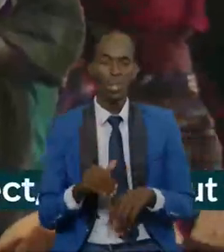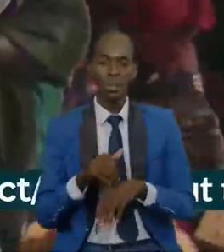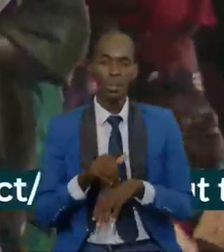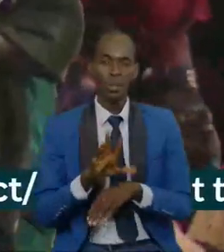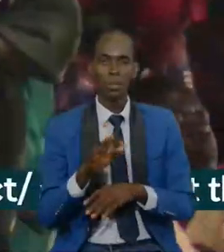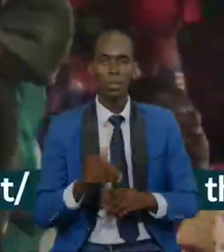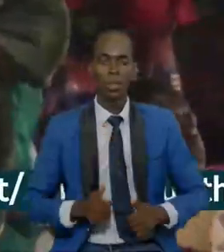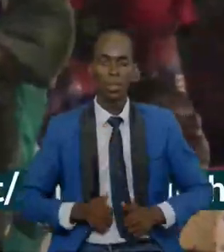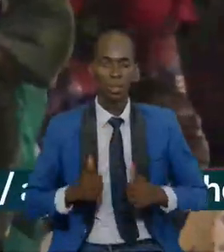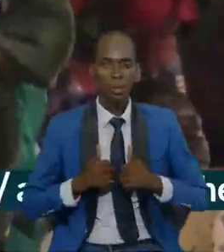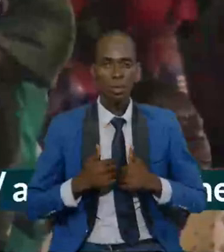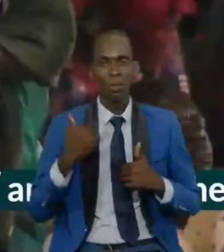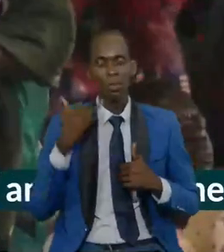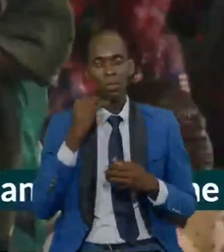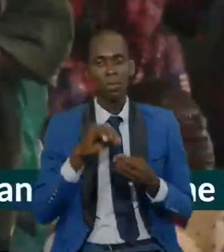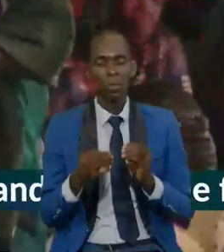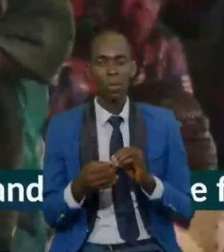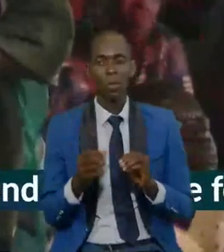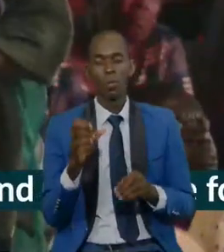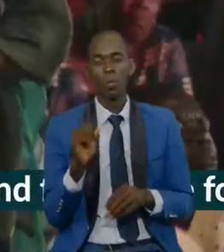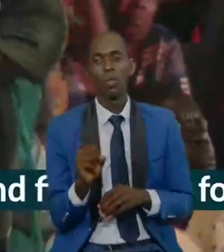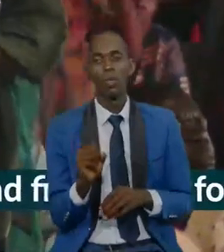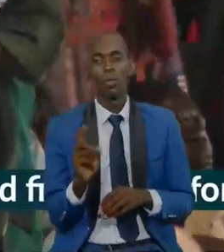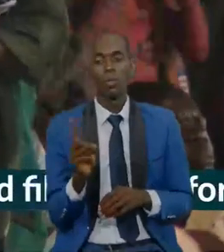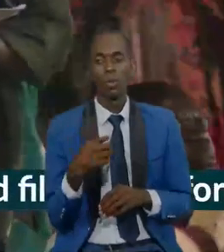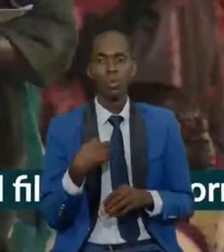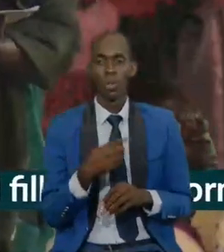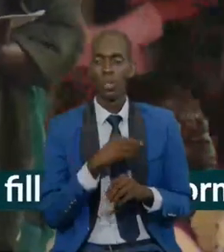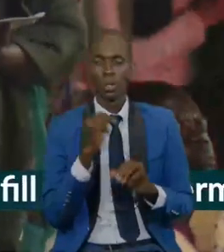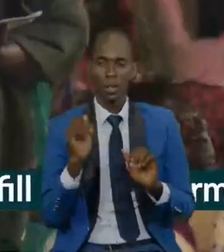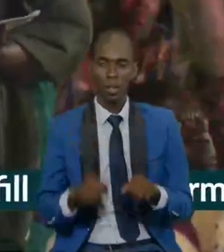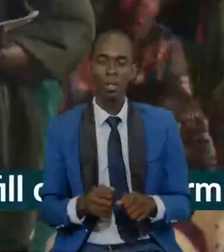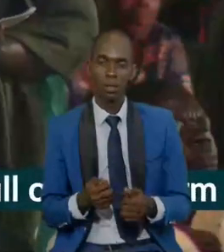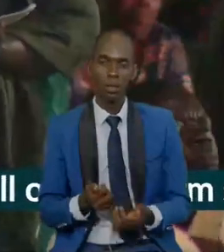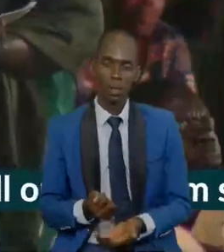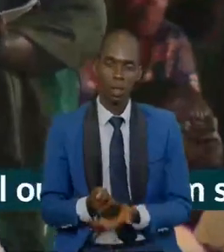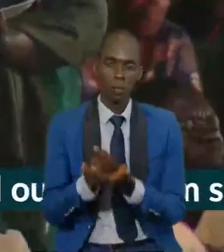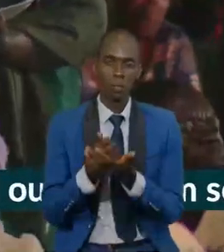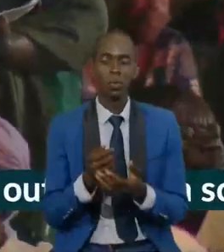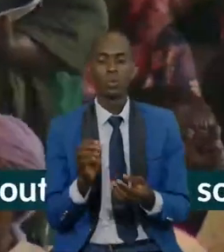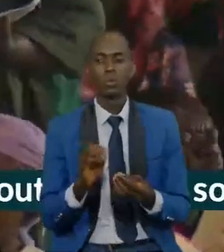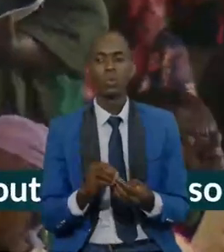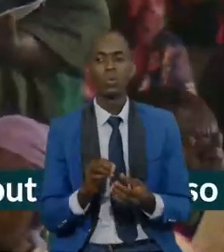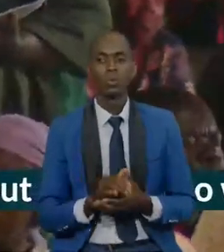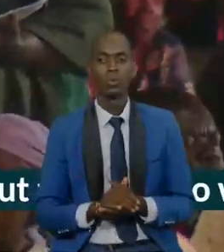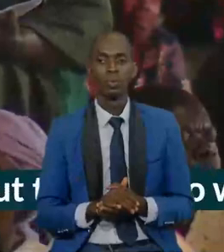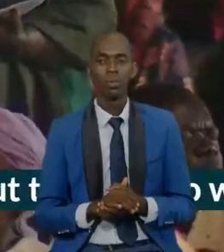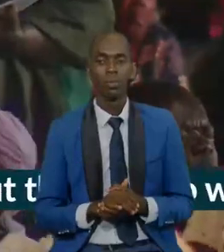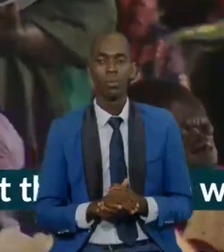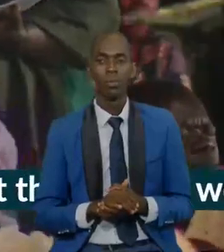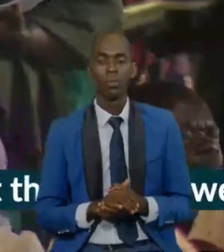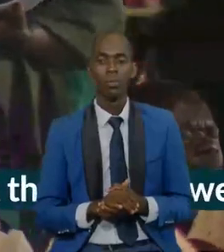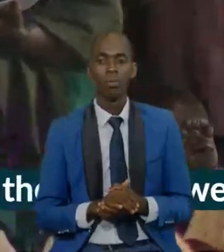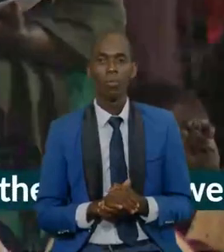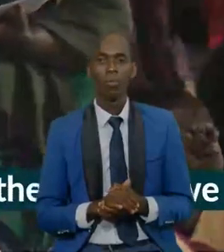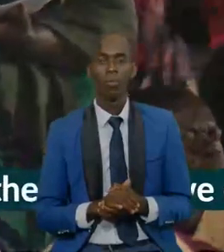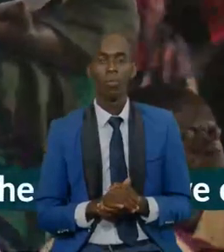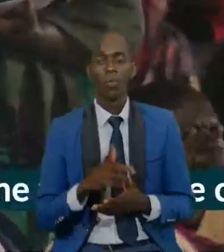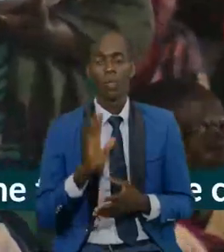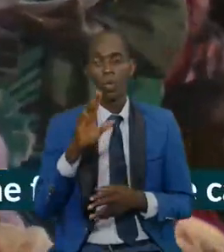your numbers where we can follow you. Le nom auquel vous répondez. The name which you